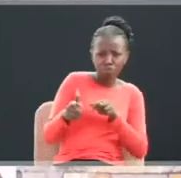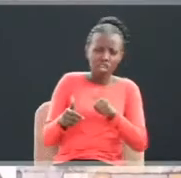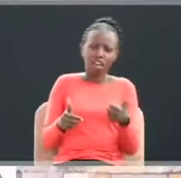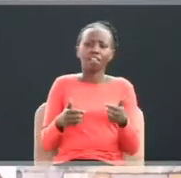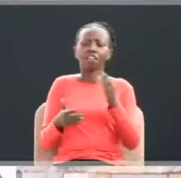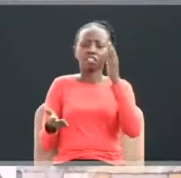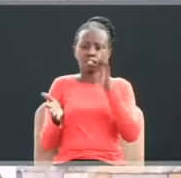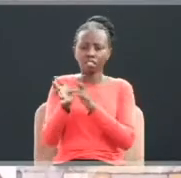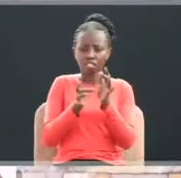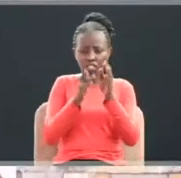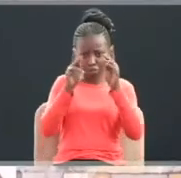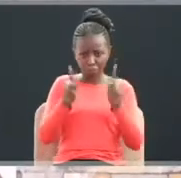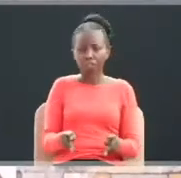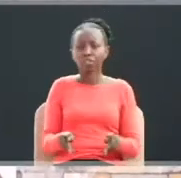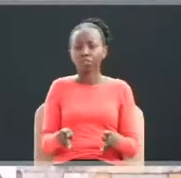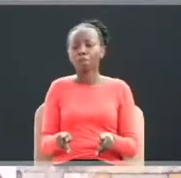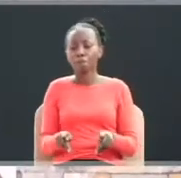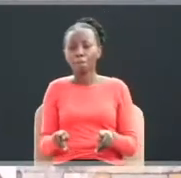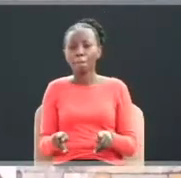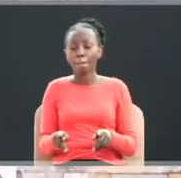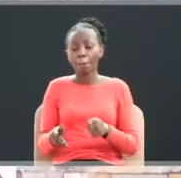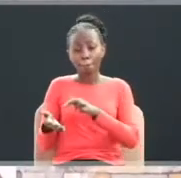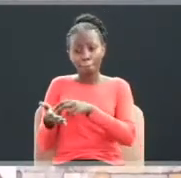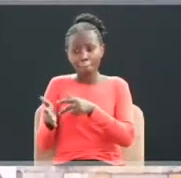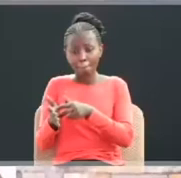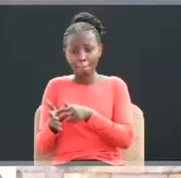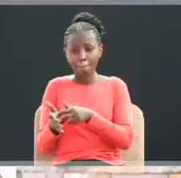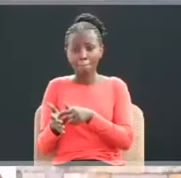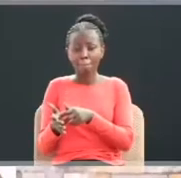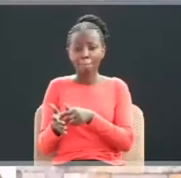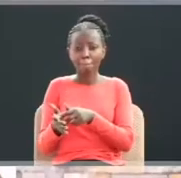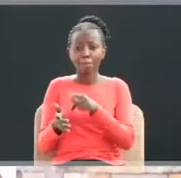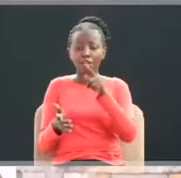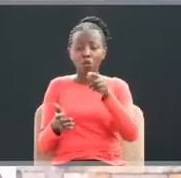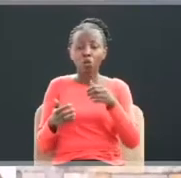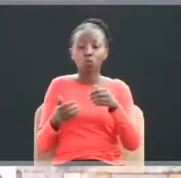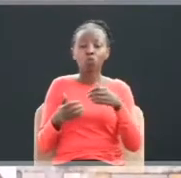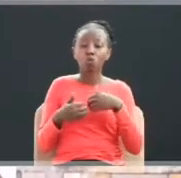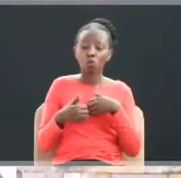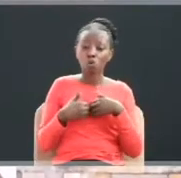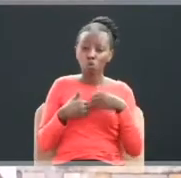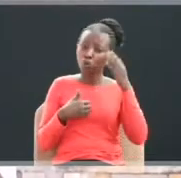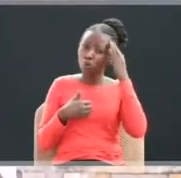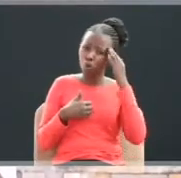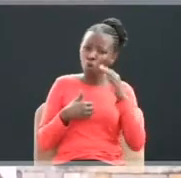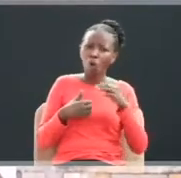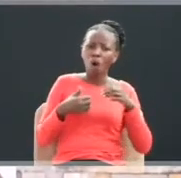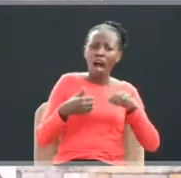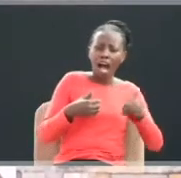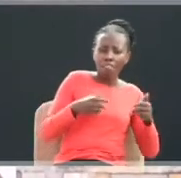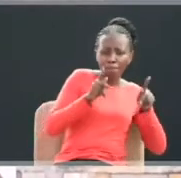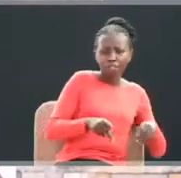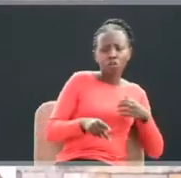That's not the point, but it would simply mean, I know you have erred, but you are still my brother, and I will